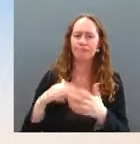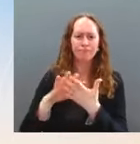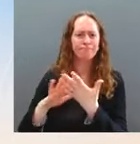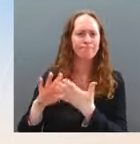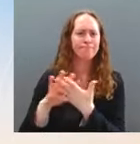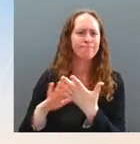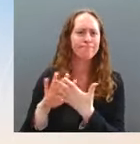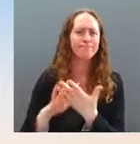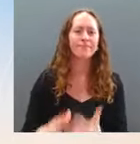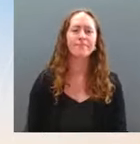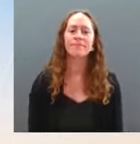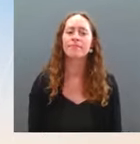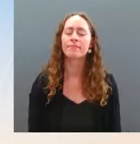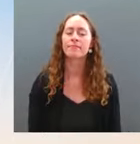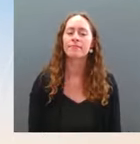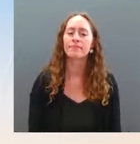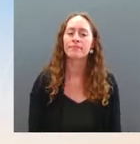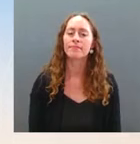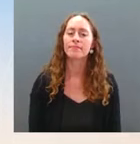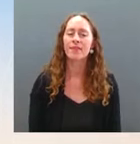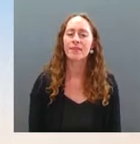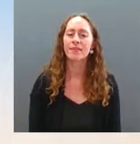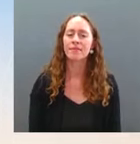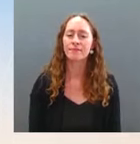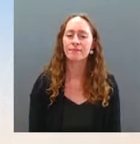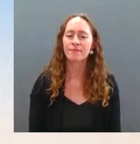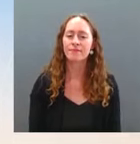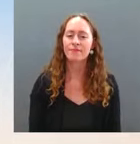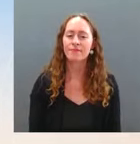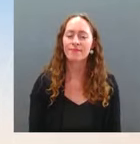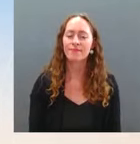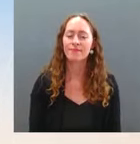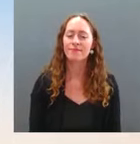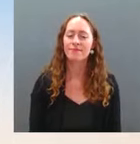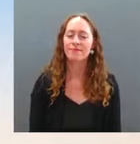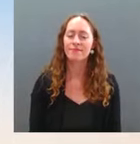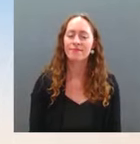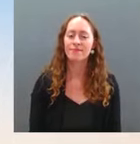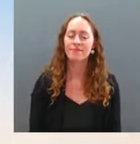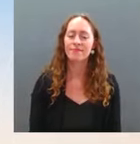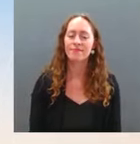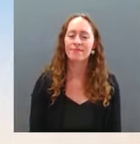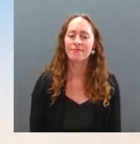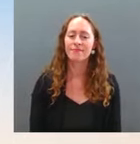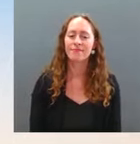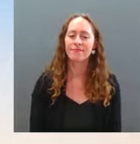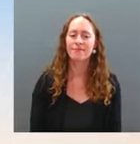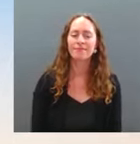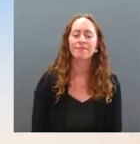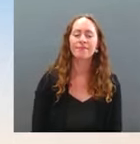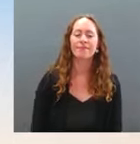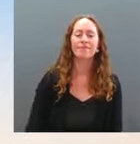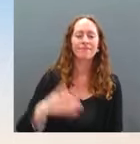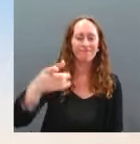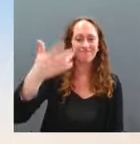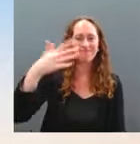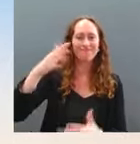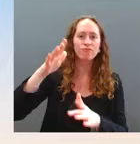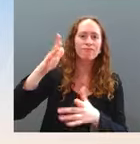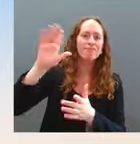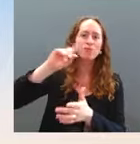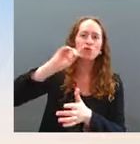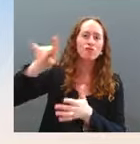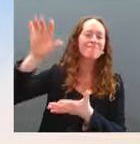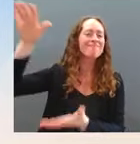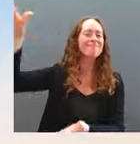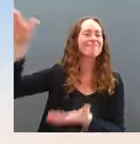antibodies will run out? They were supposed to run out in May, but you've been shipping fewer of them. How long will the cupboard last on the monoclonals without new money?